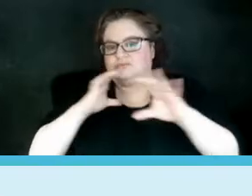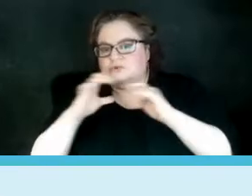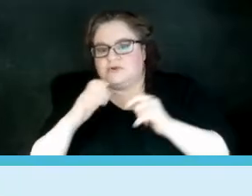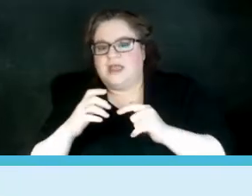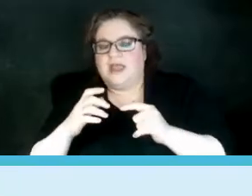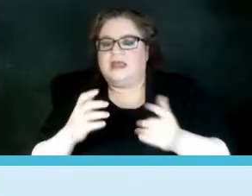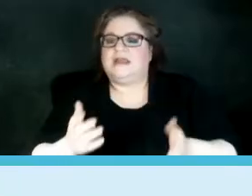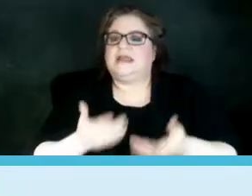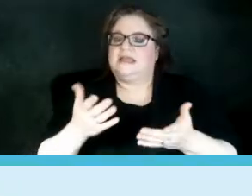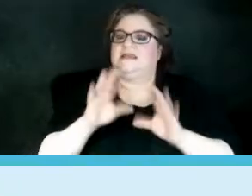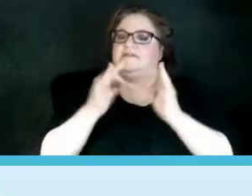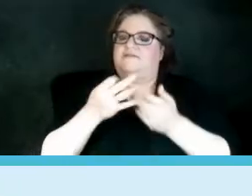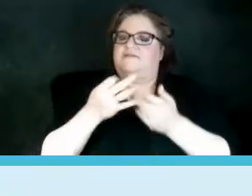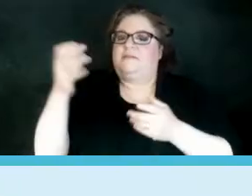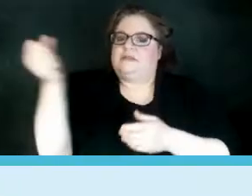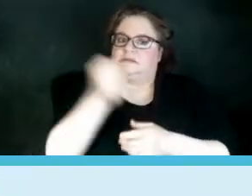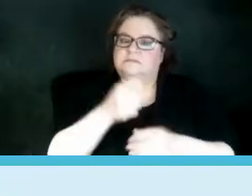and give them a seat at the table.